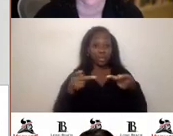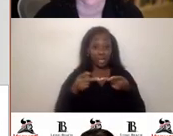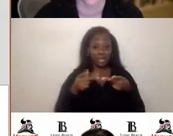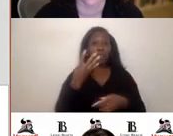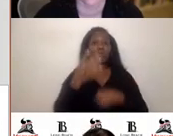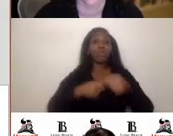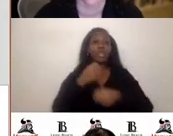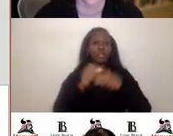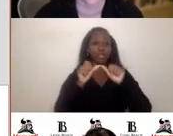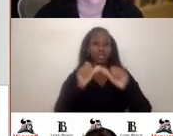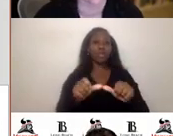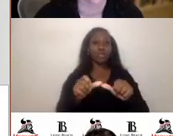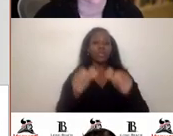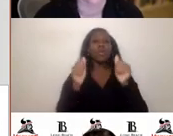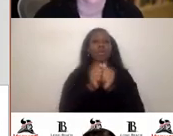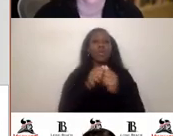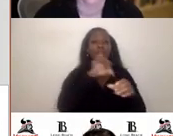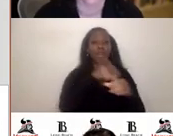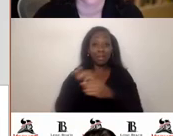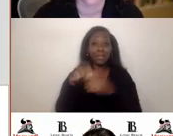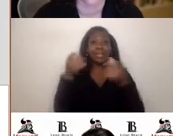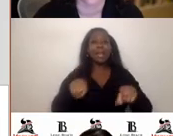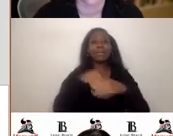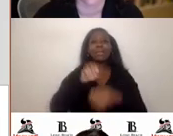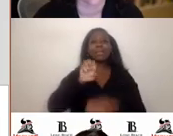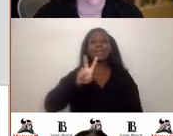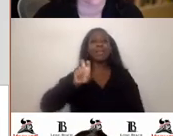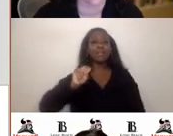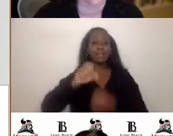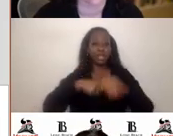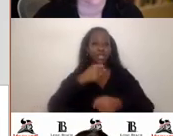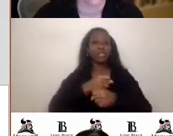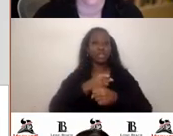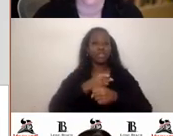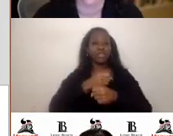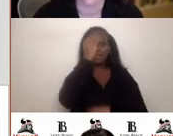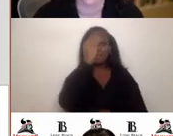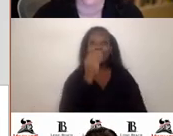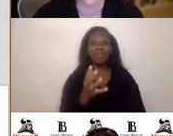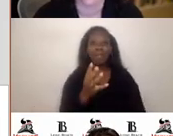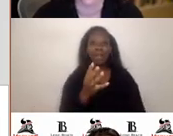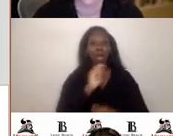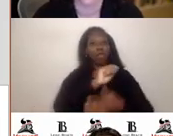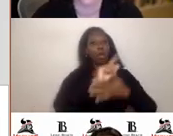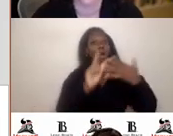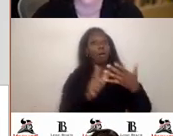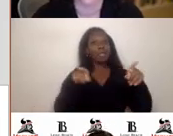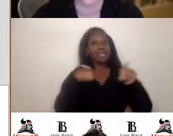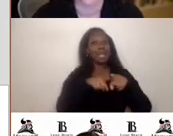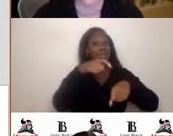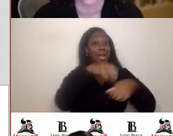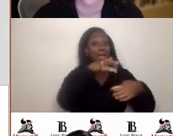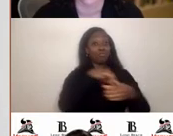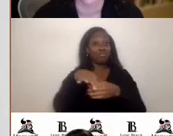years at a staggered basis so that not all the trustees are seeking election in the same year. Next slide,